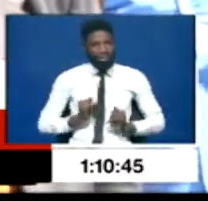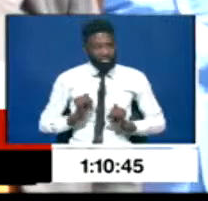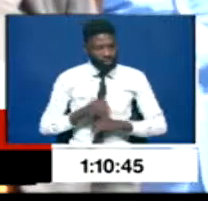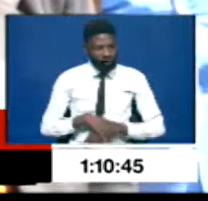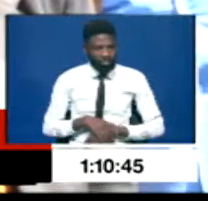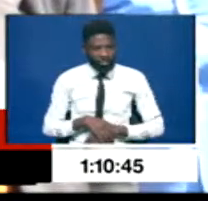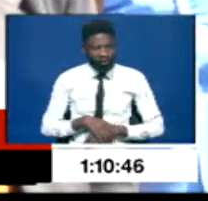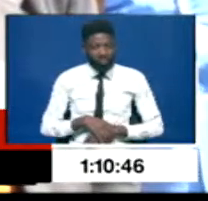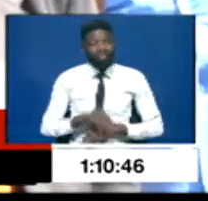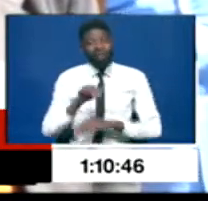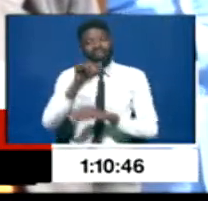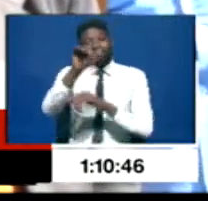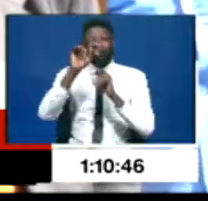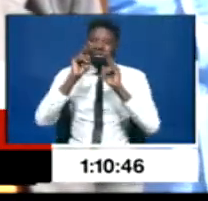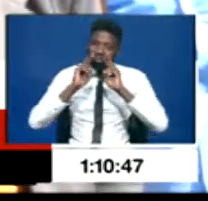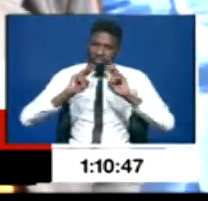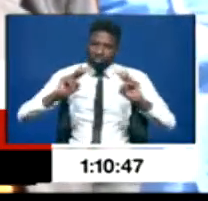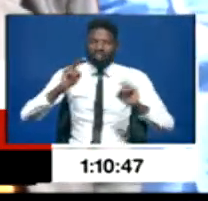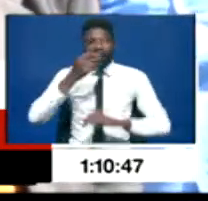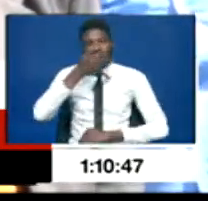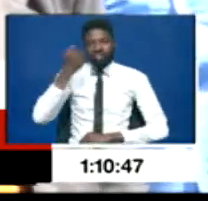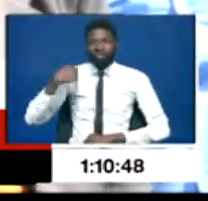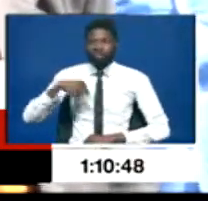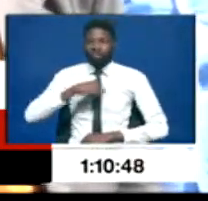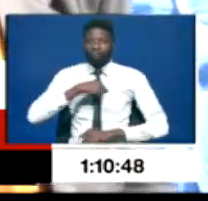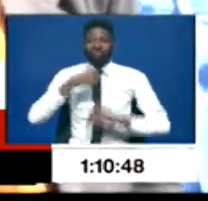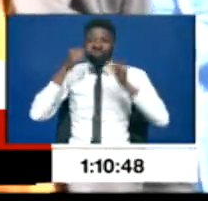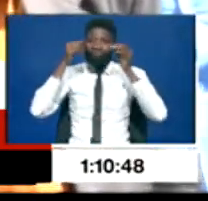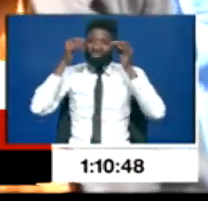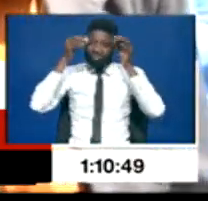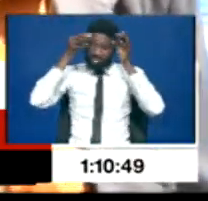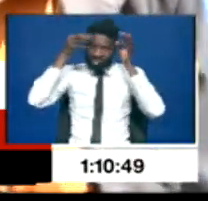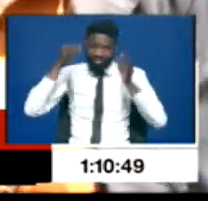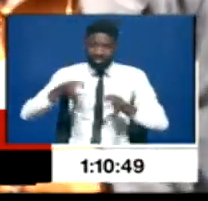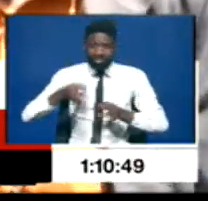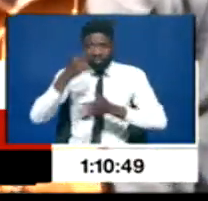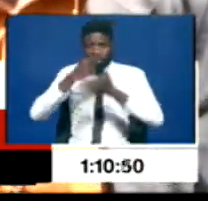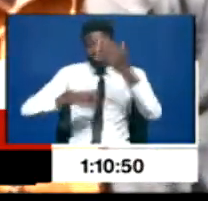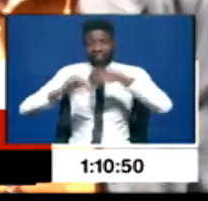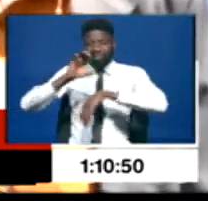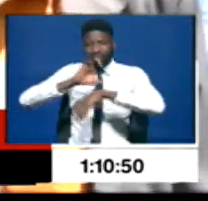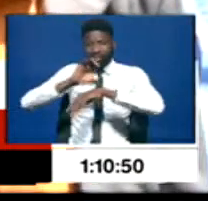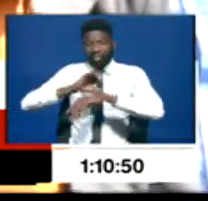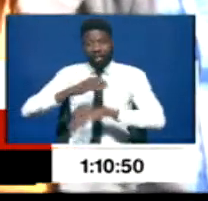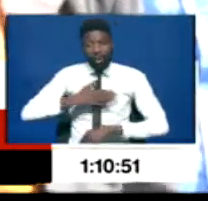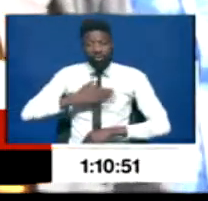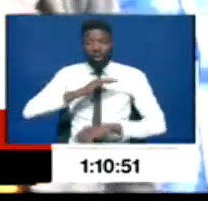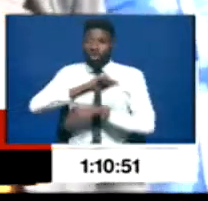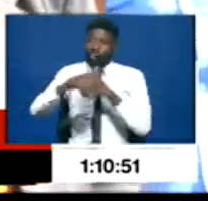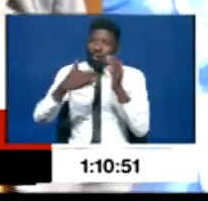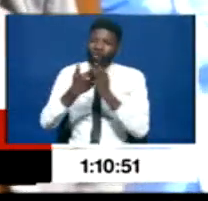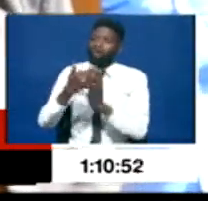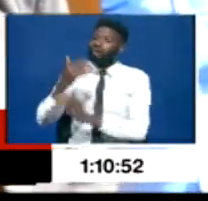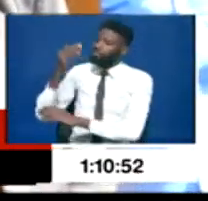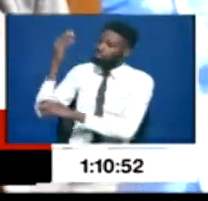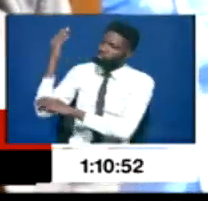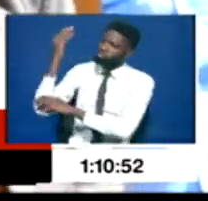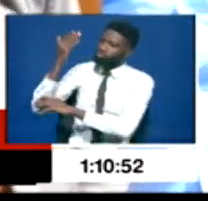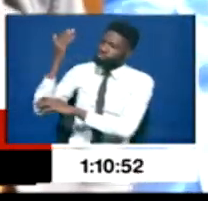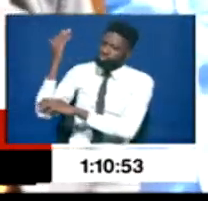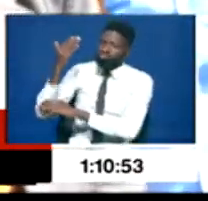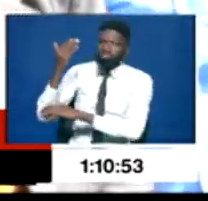we have decided at least to preach peace in all our churches. And the degree